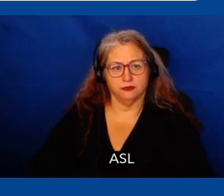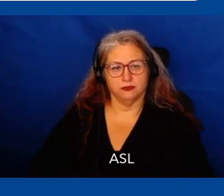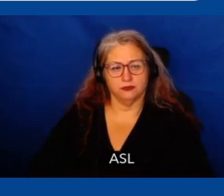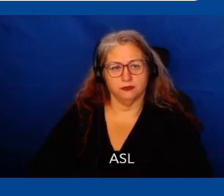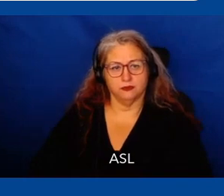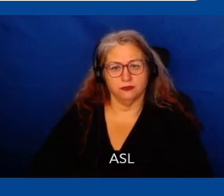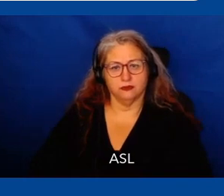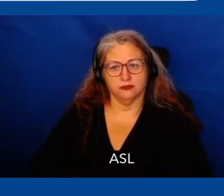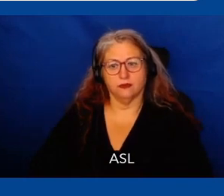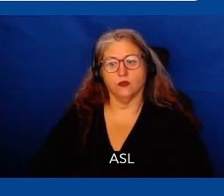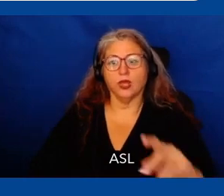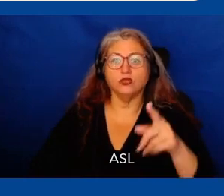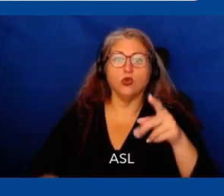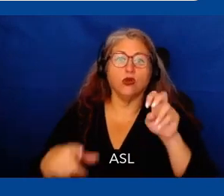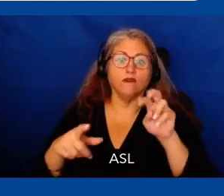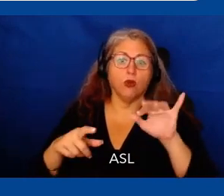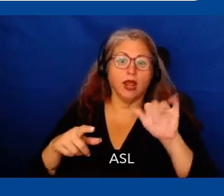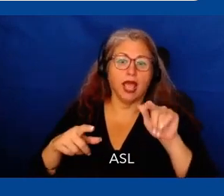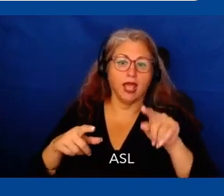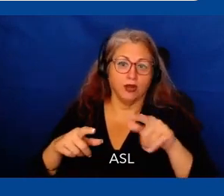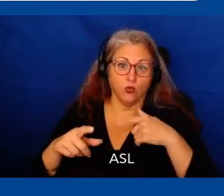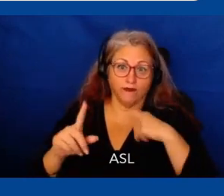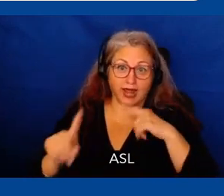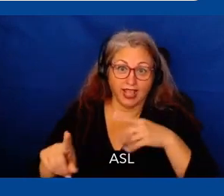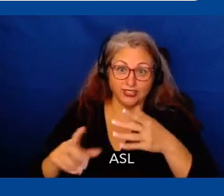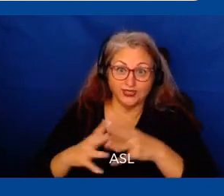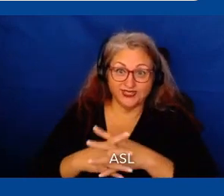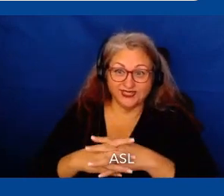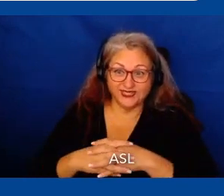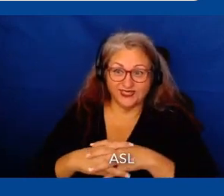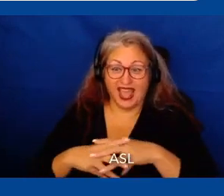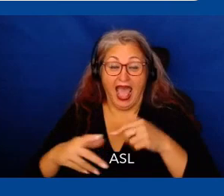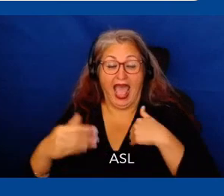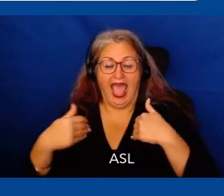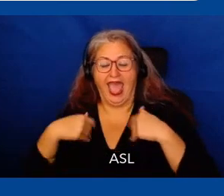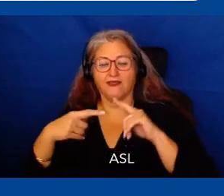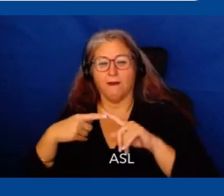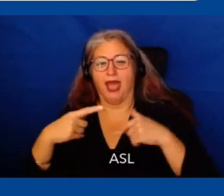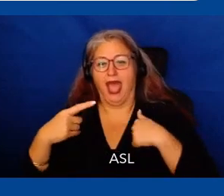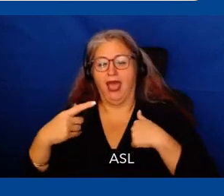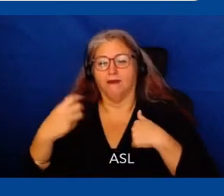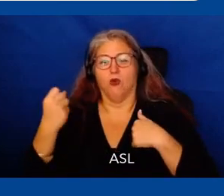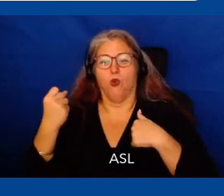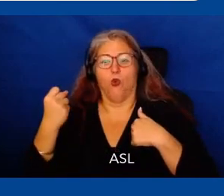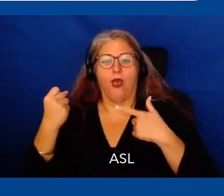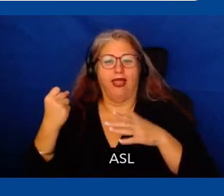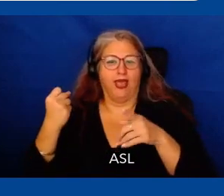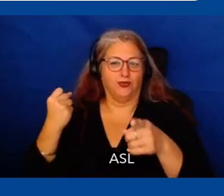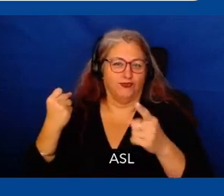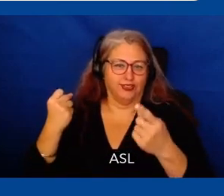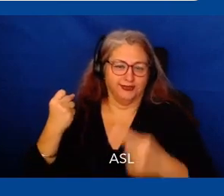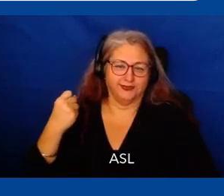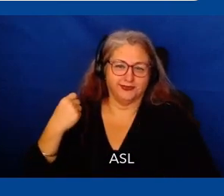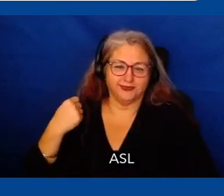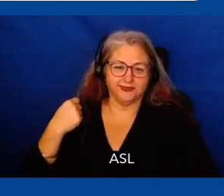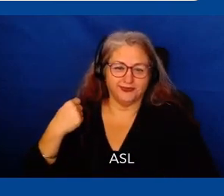I'm curious if Veronika has an answer. I do, but I'll follow you.